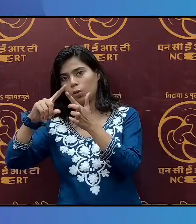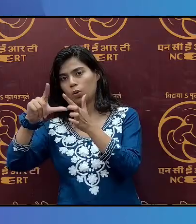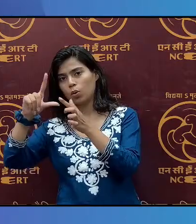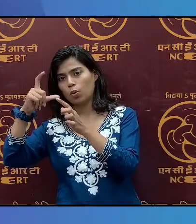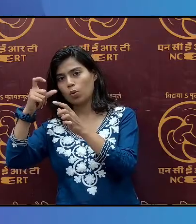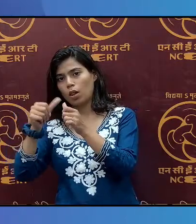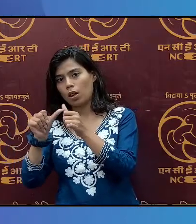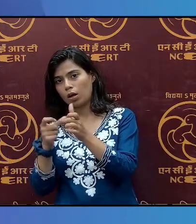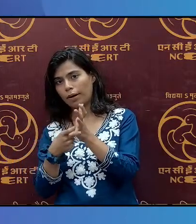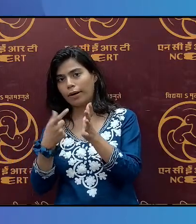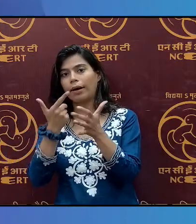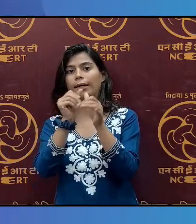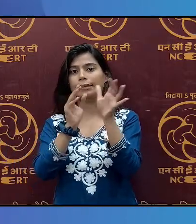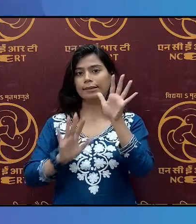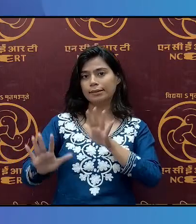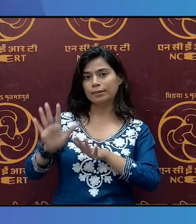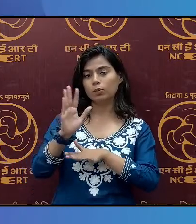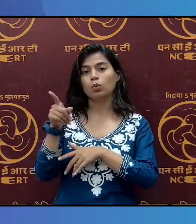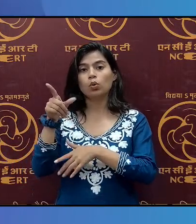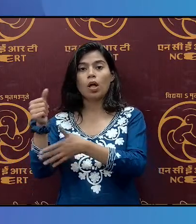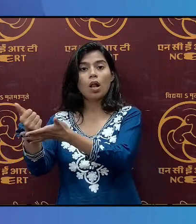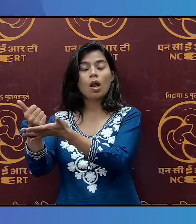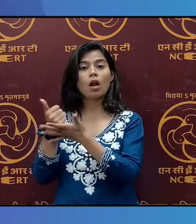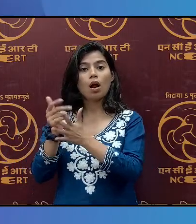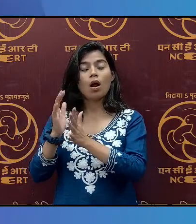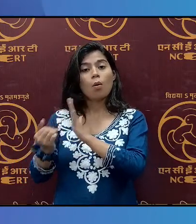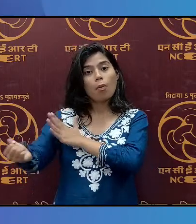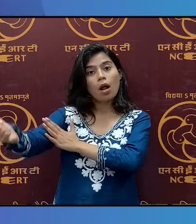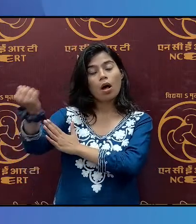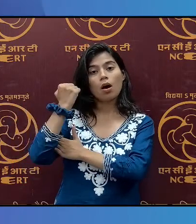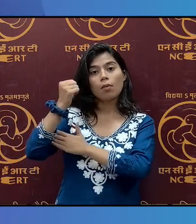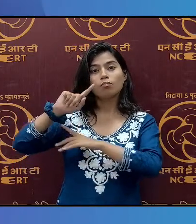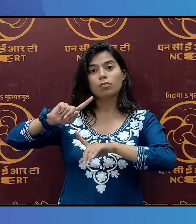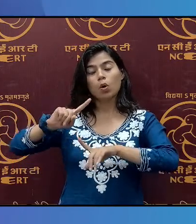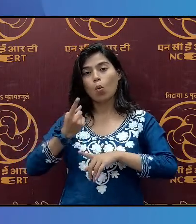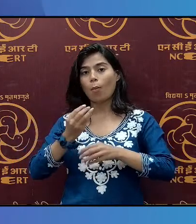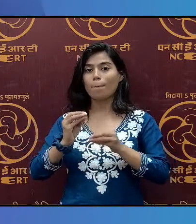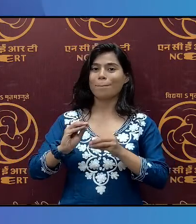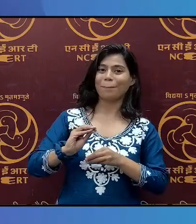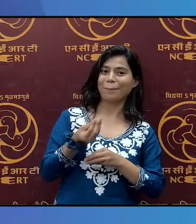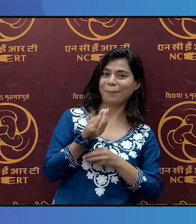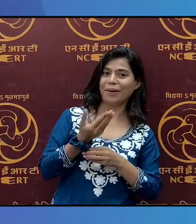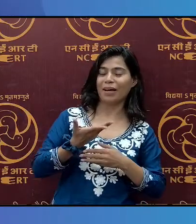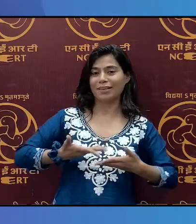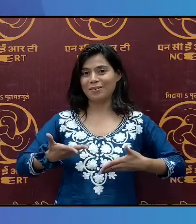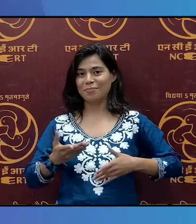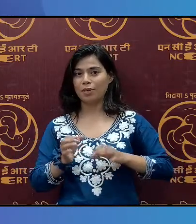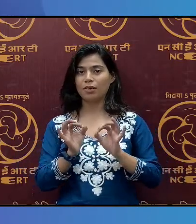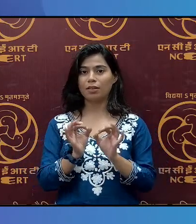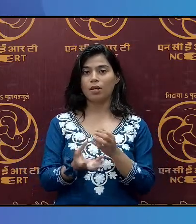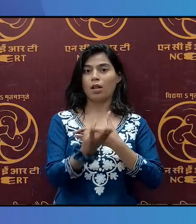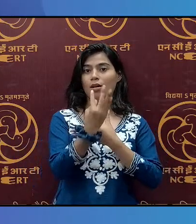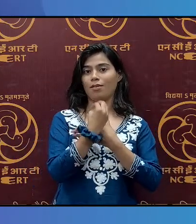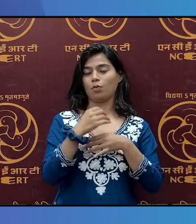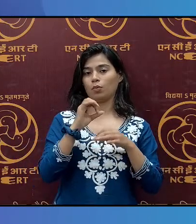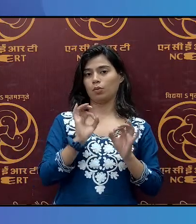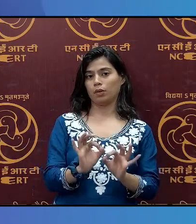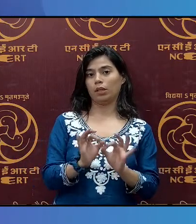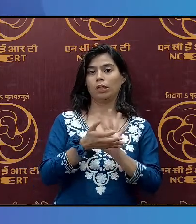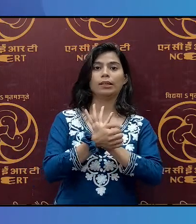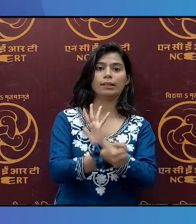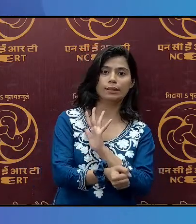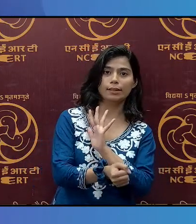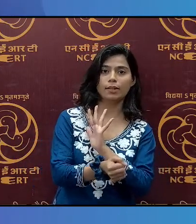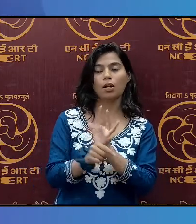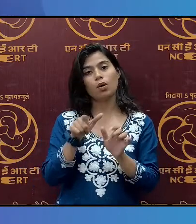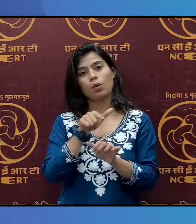hands-on activities, which empowers you to acquire that knowledge in a better manner so that you are equipped with the greater skills